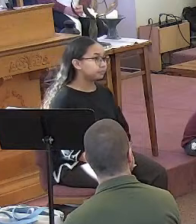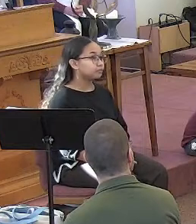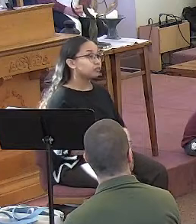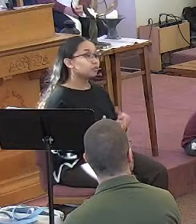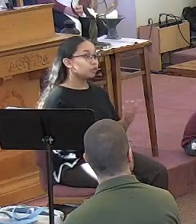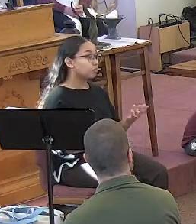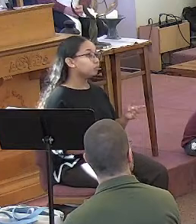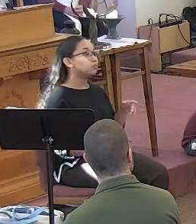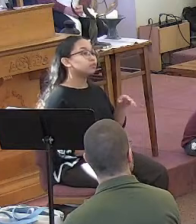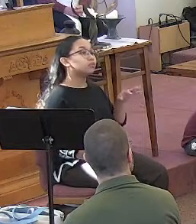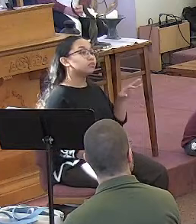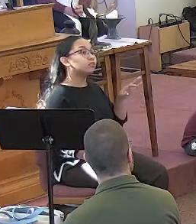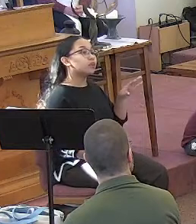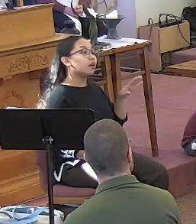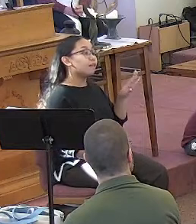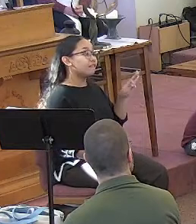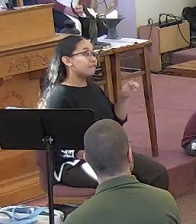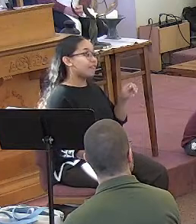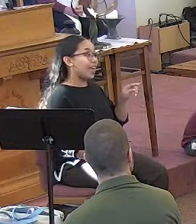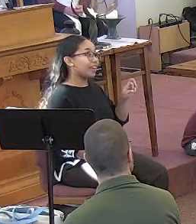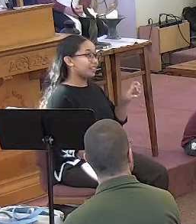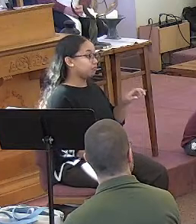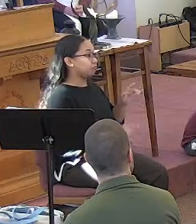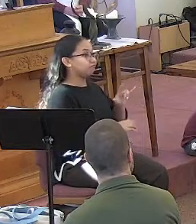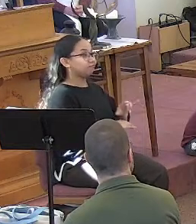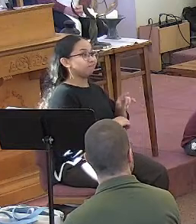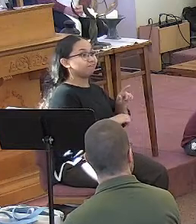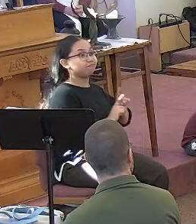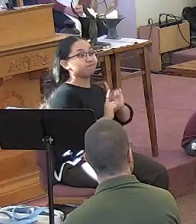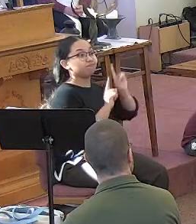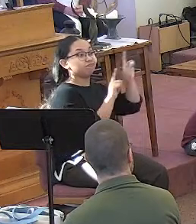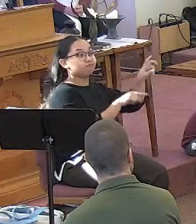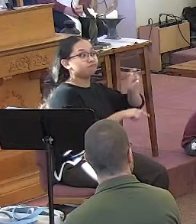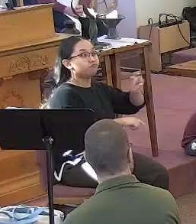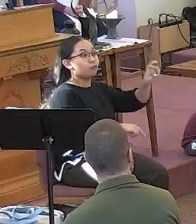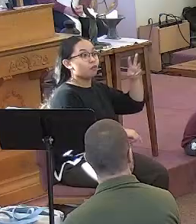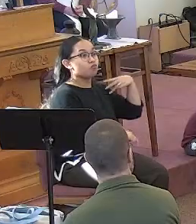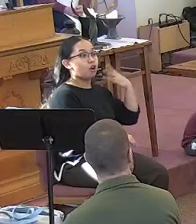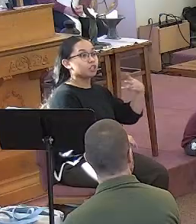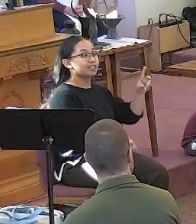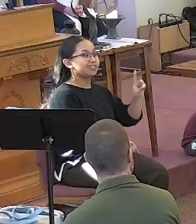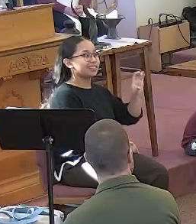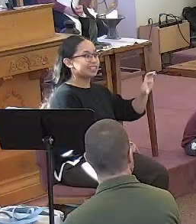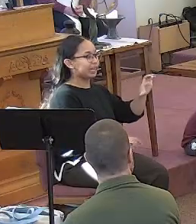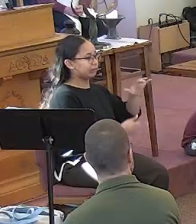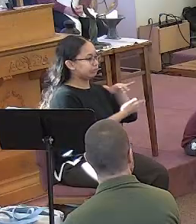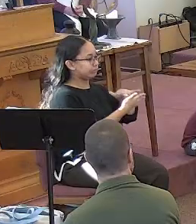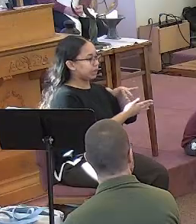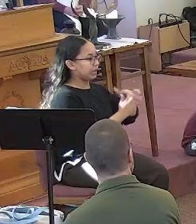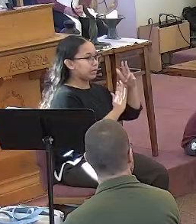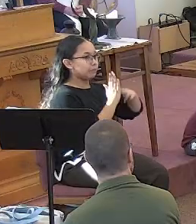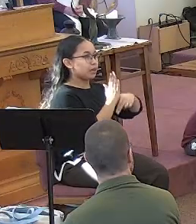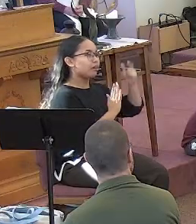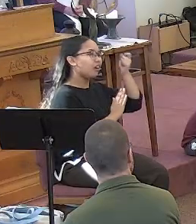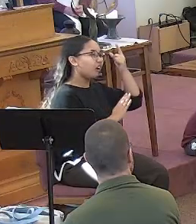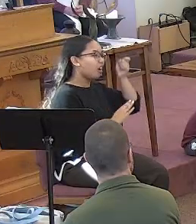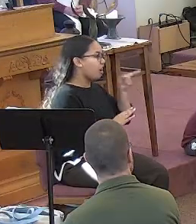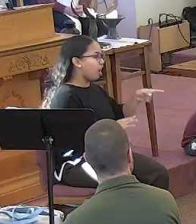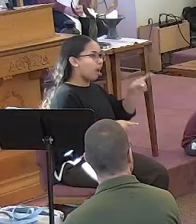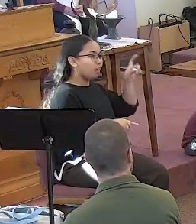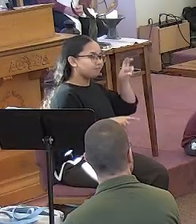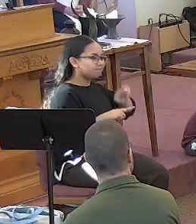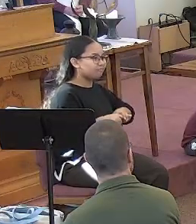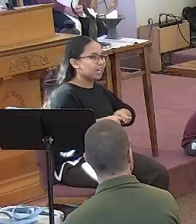So she went to Washington, D.C. to study painting. But there, she had to sit behind a screen so no one could see